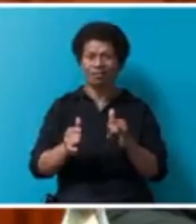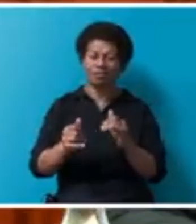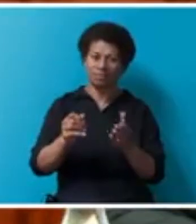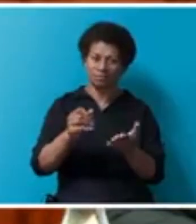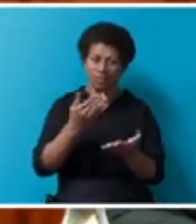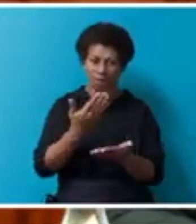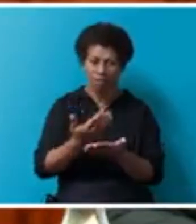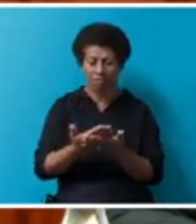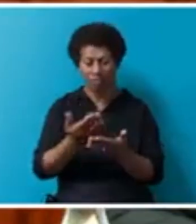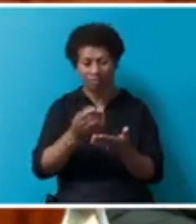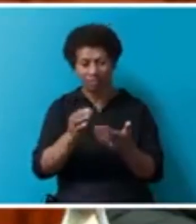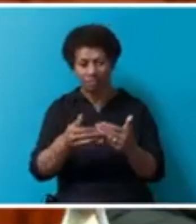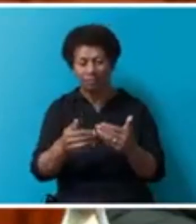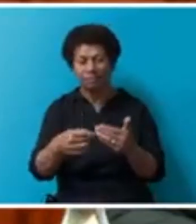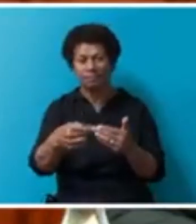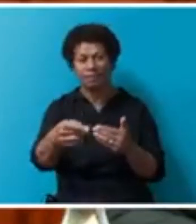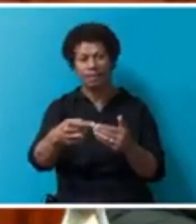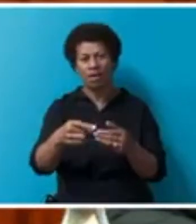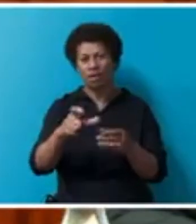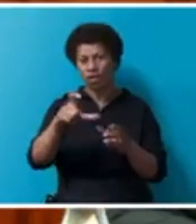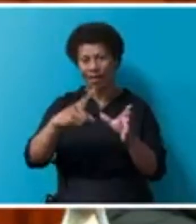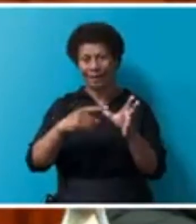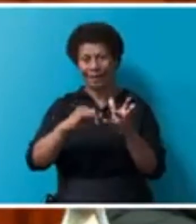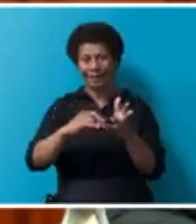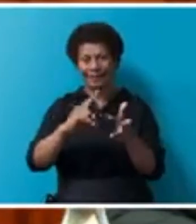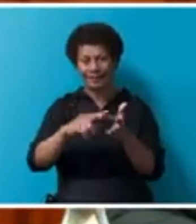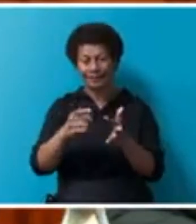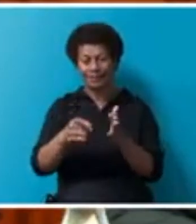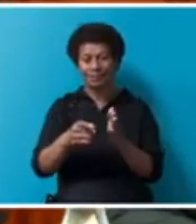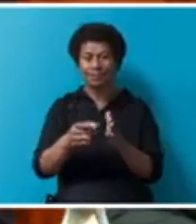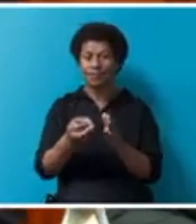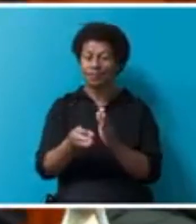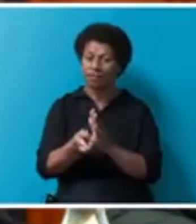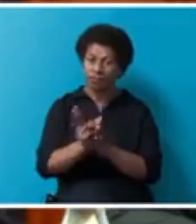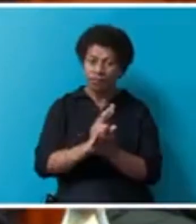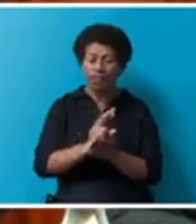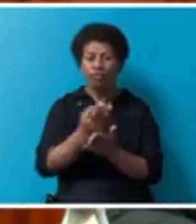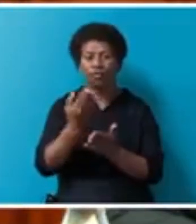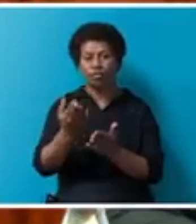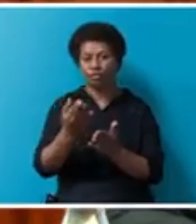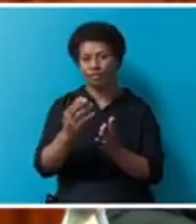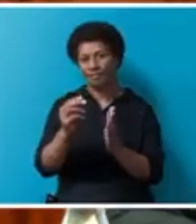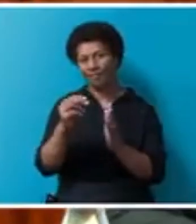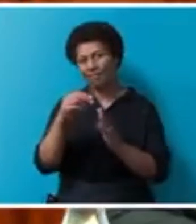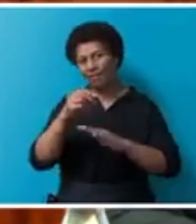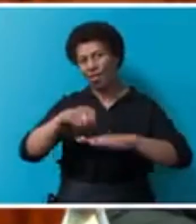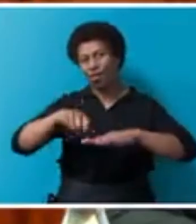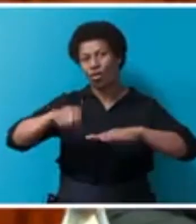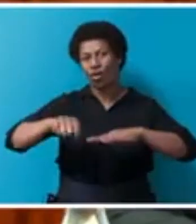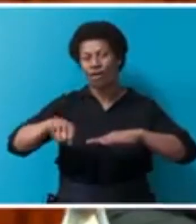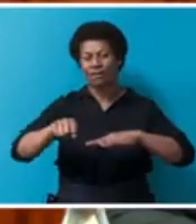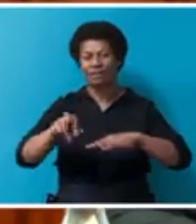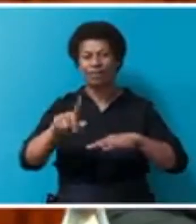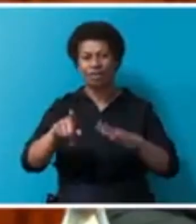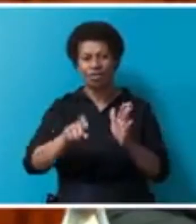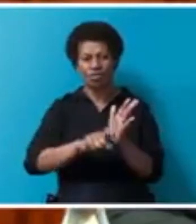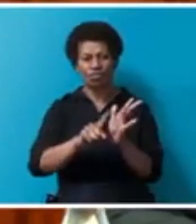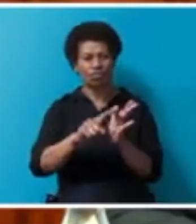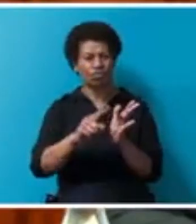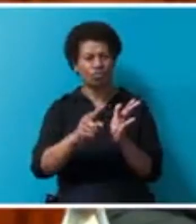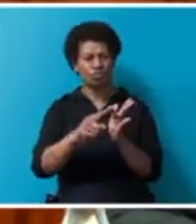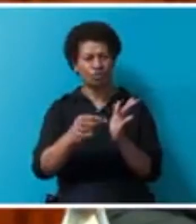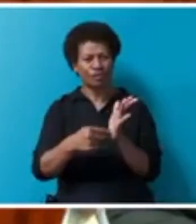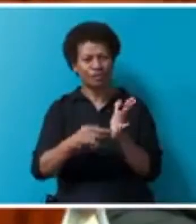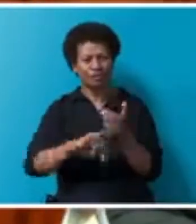the disposal rate of pending cases. Review of the High Court rules are currently being undertaken by the Judiciary Internal Rules Committee to streamline